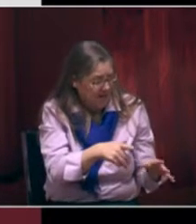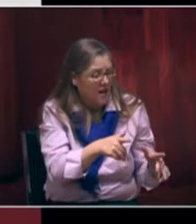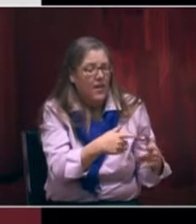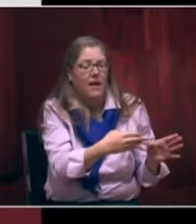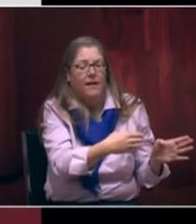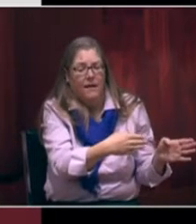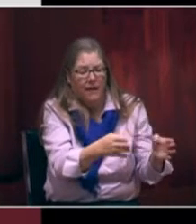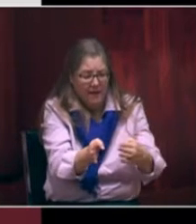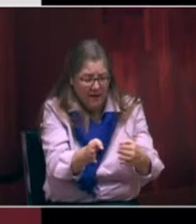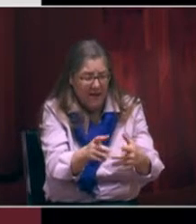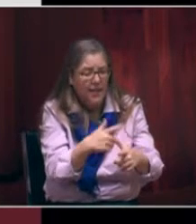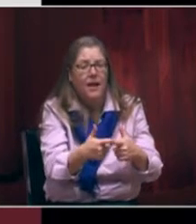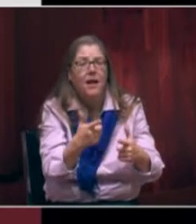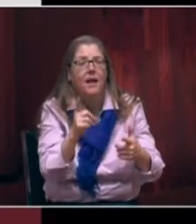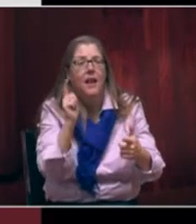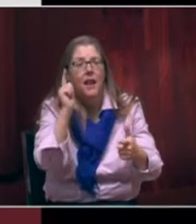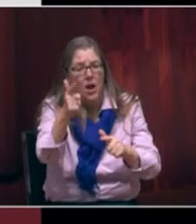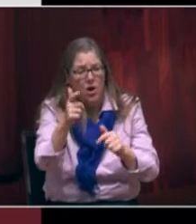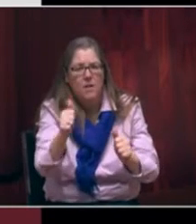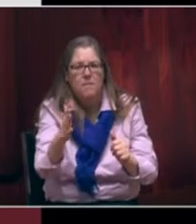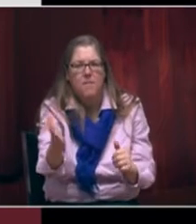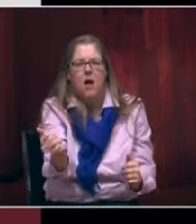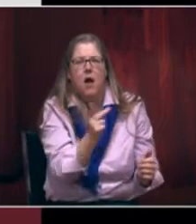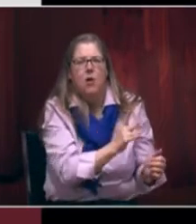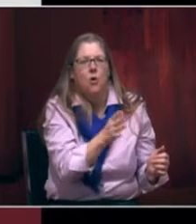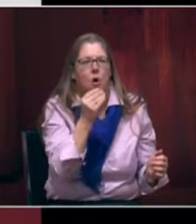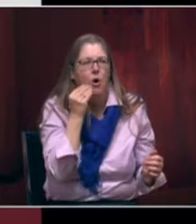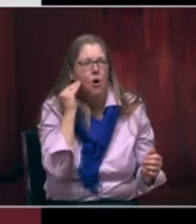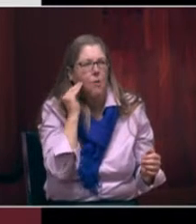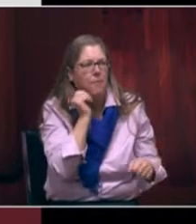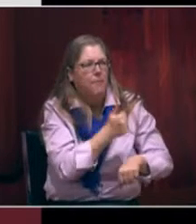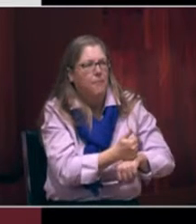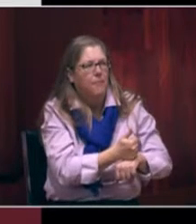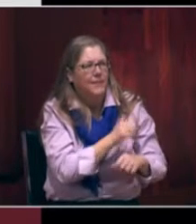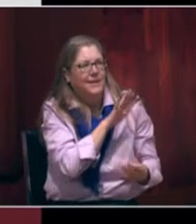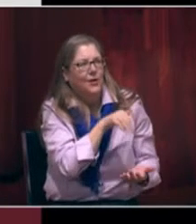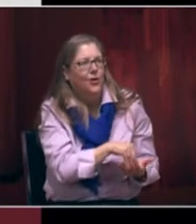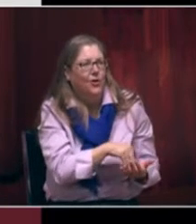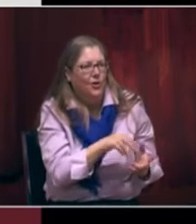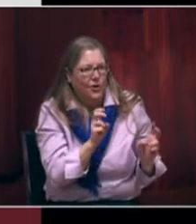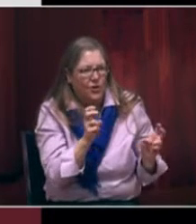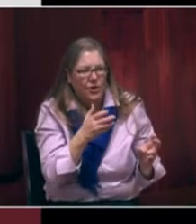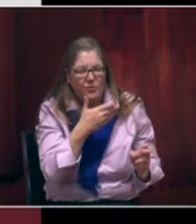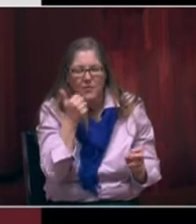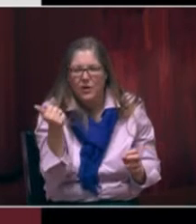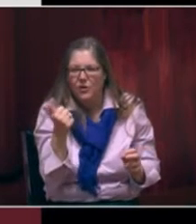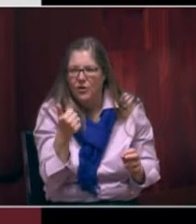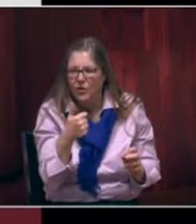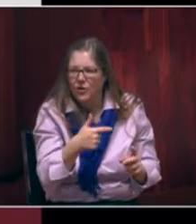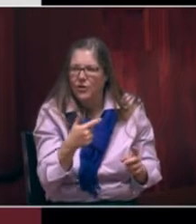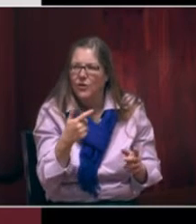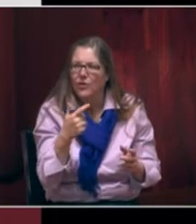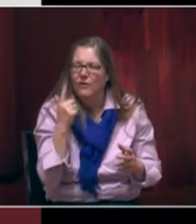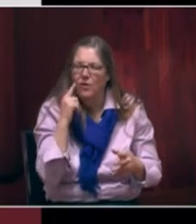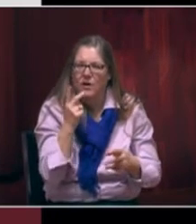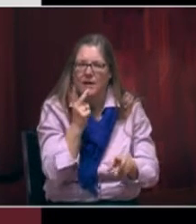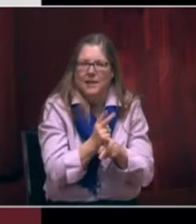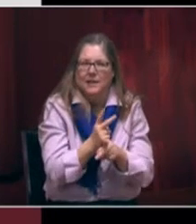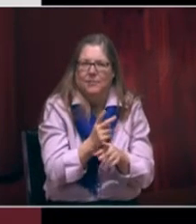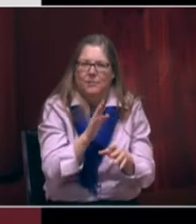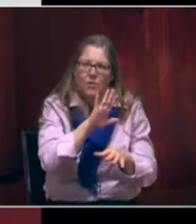your, quote, home record center, you'll be set and better situated for dealing with having some of your records in